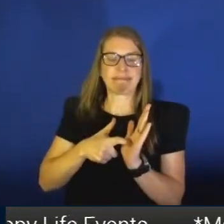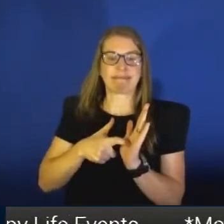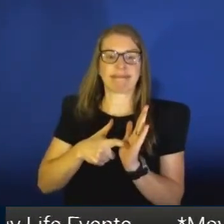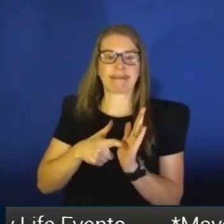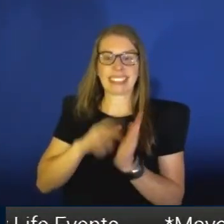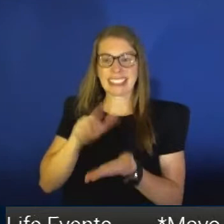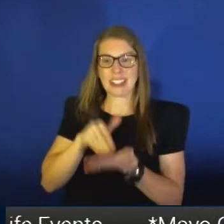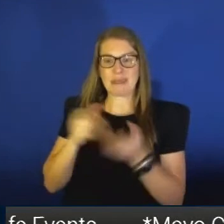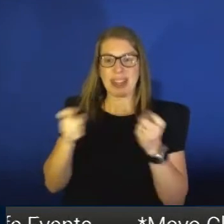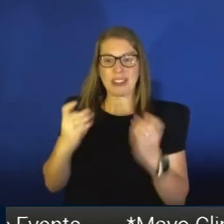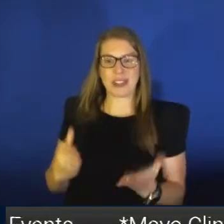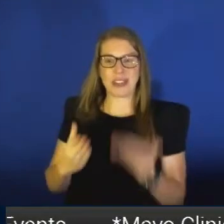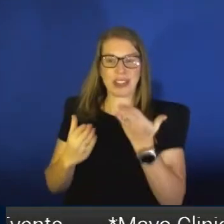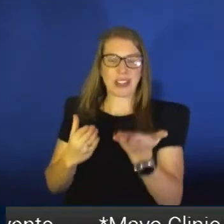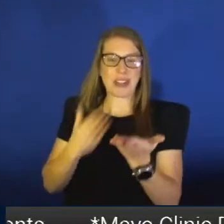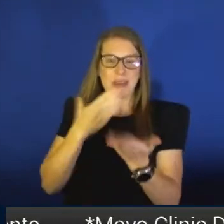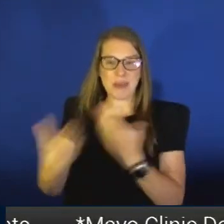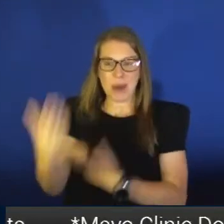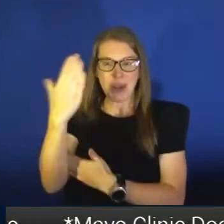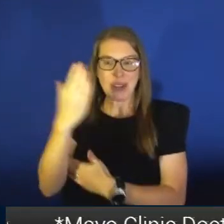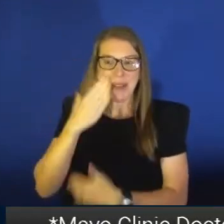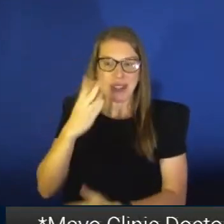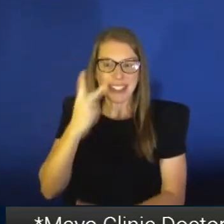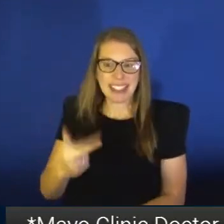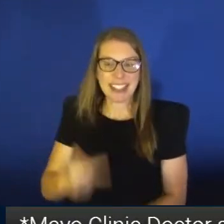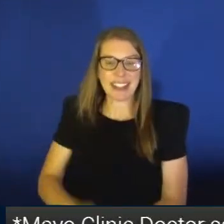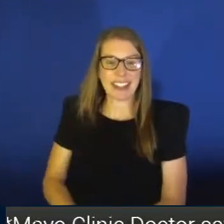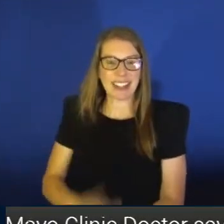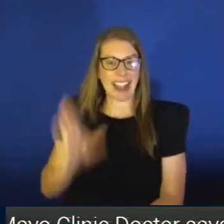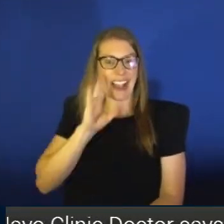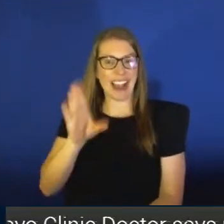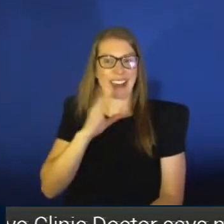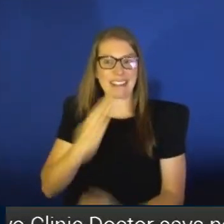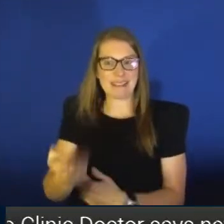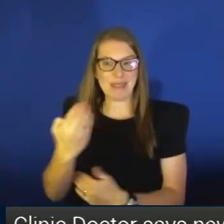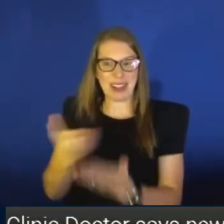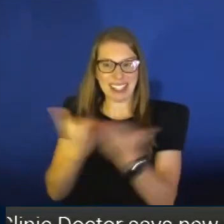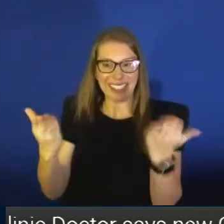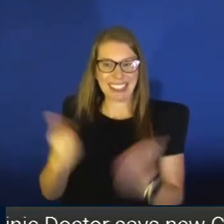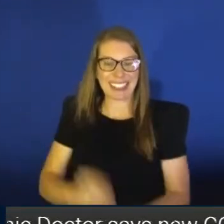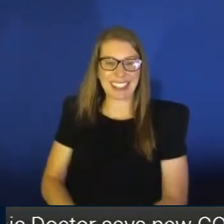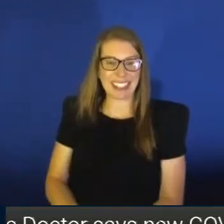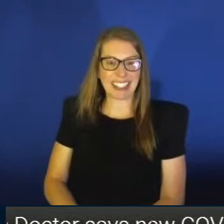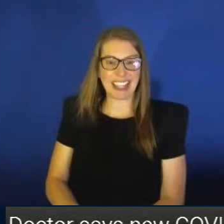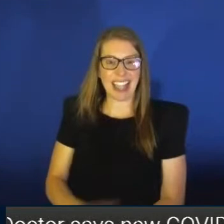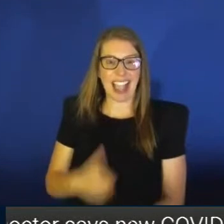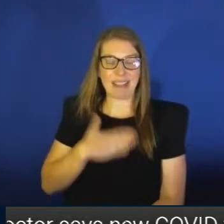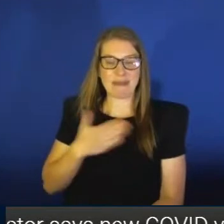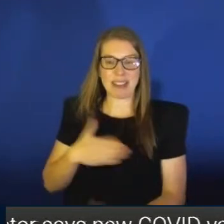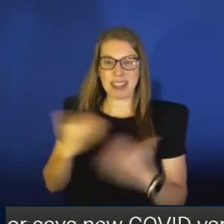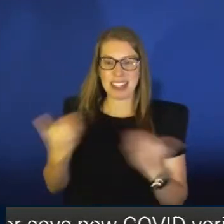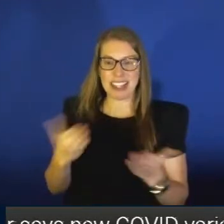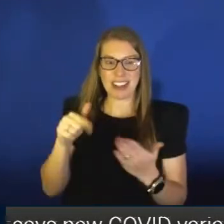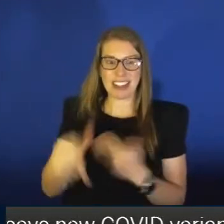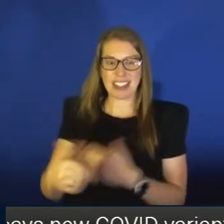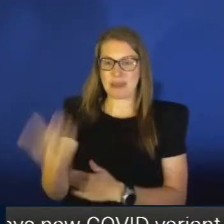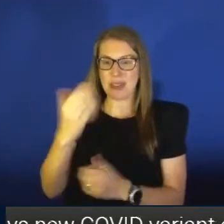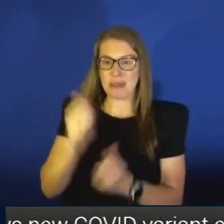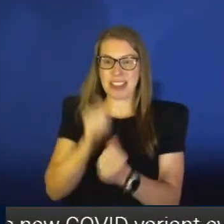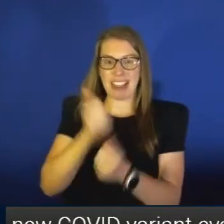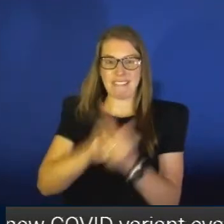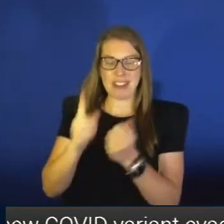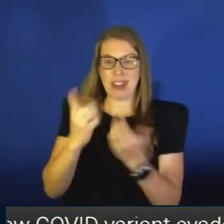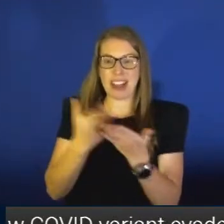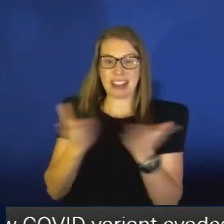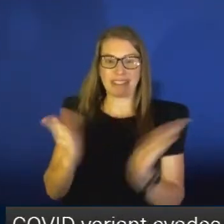to see you. Yes, good morning to you. So glad to be here this morning with everyone.